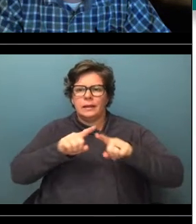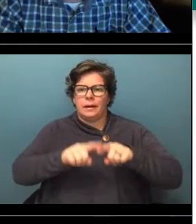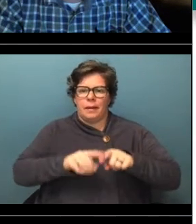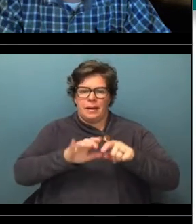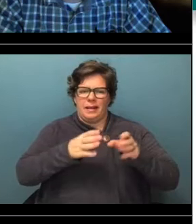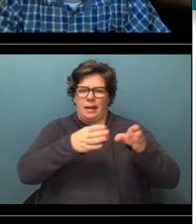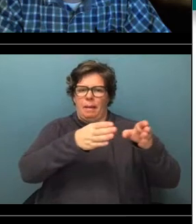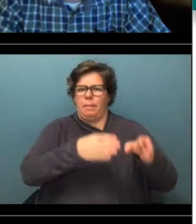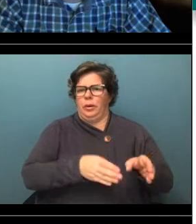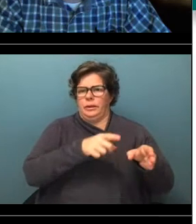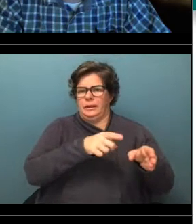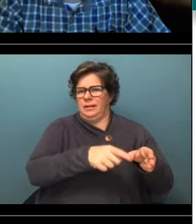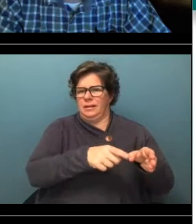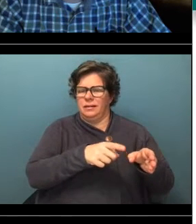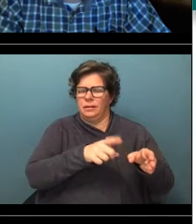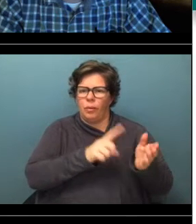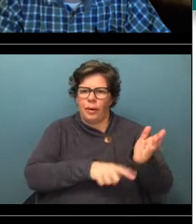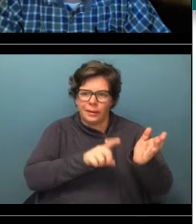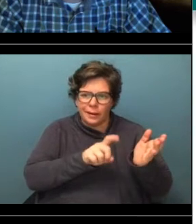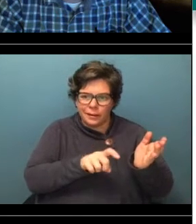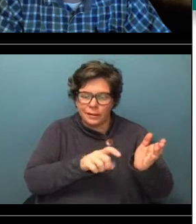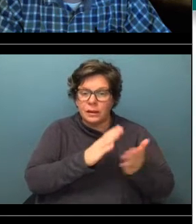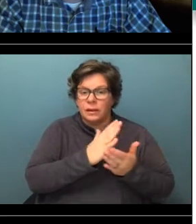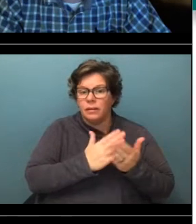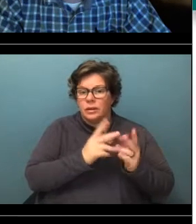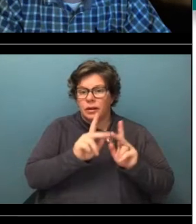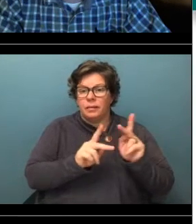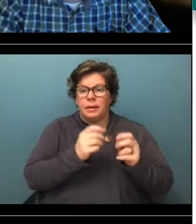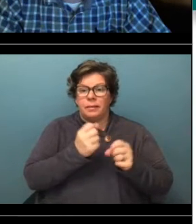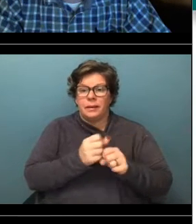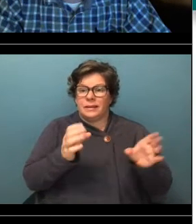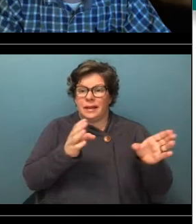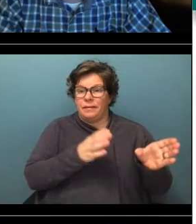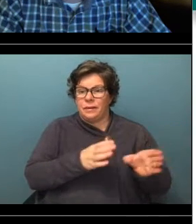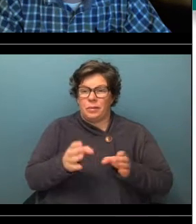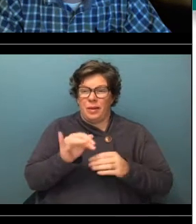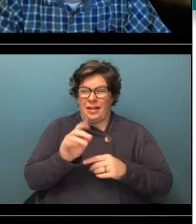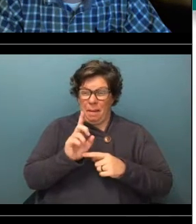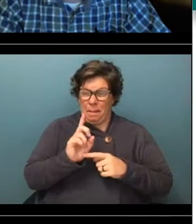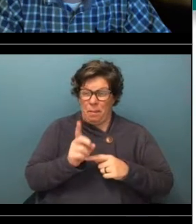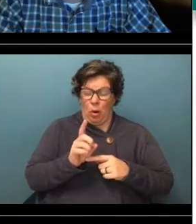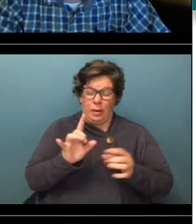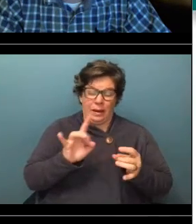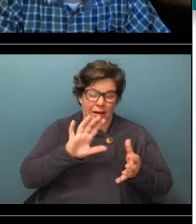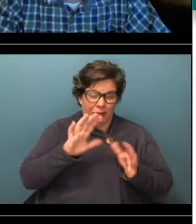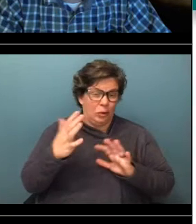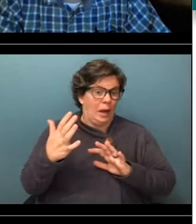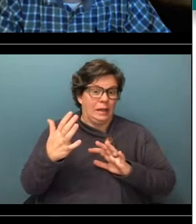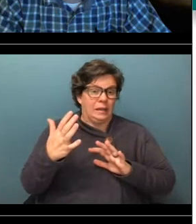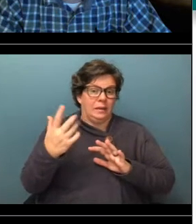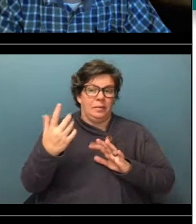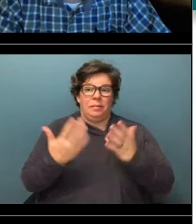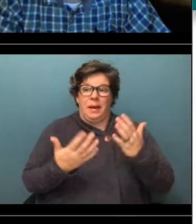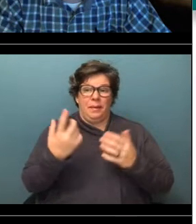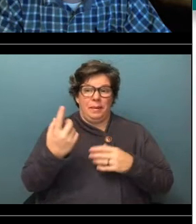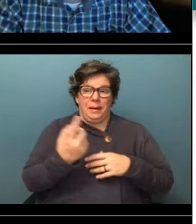who the person is. For some people, a safety plan in that moment, might be something